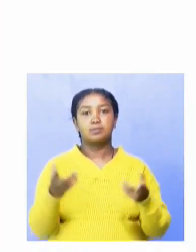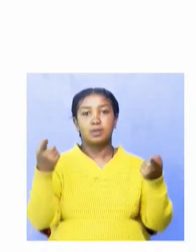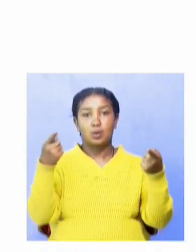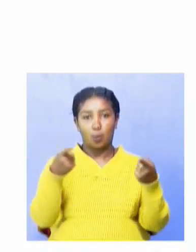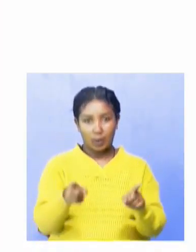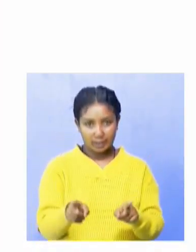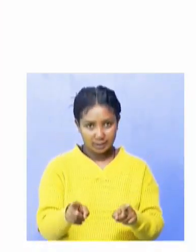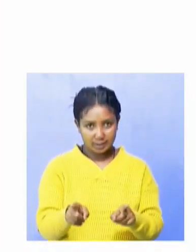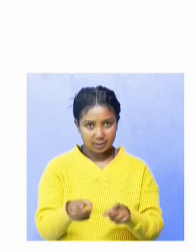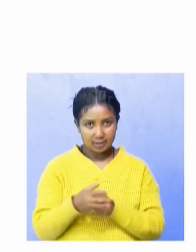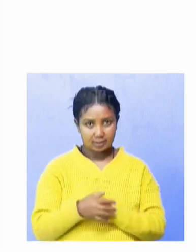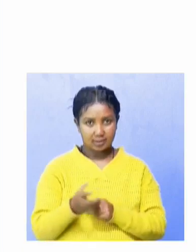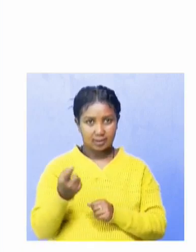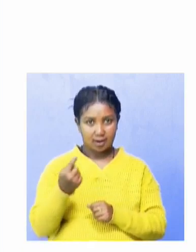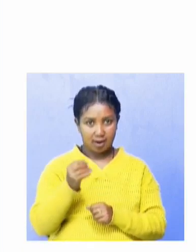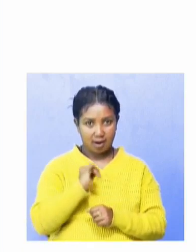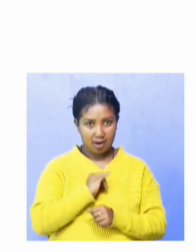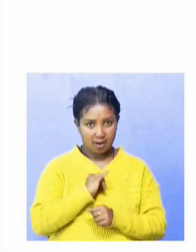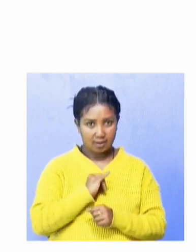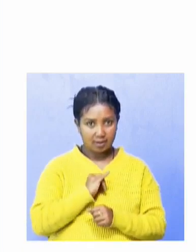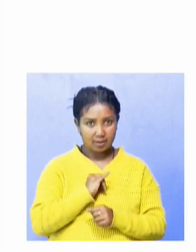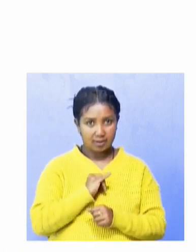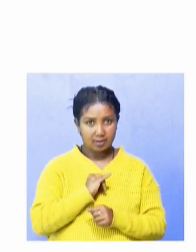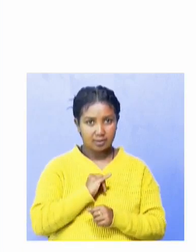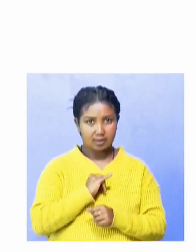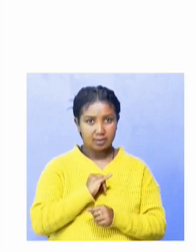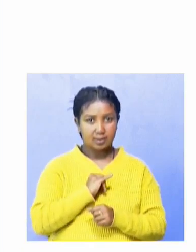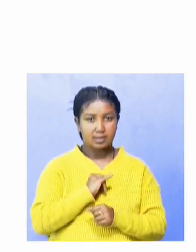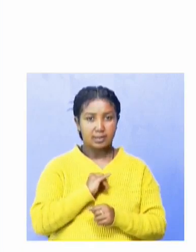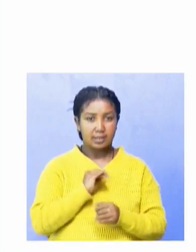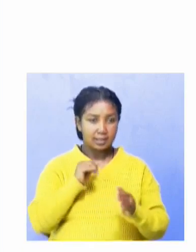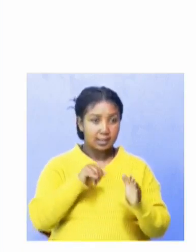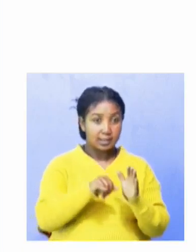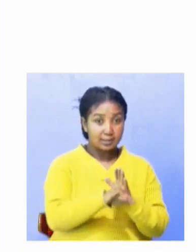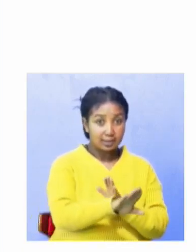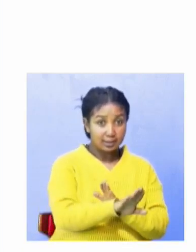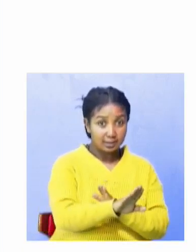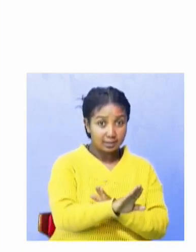When I entered